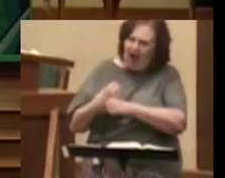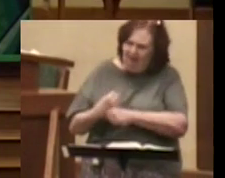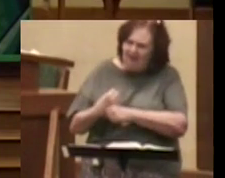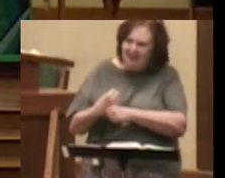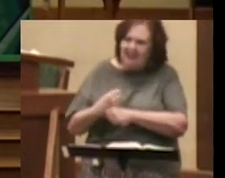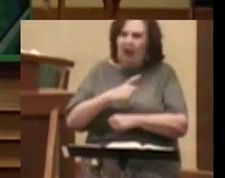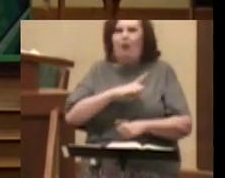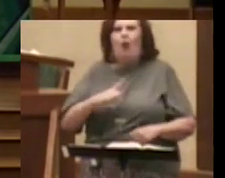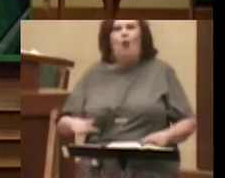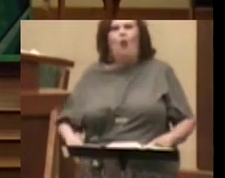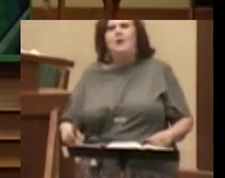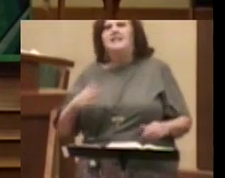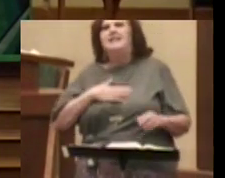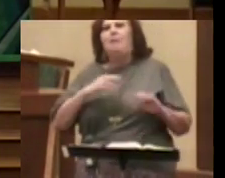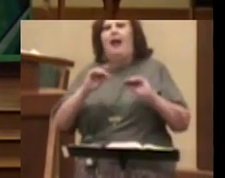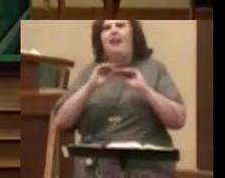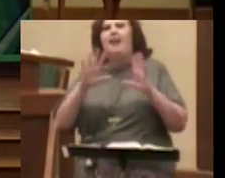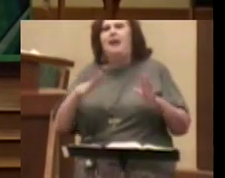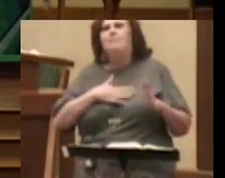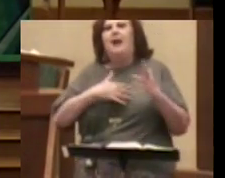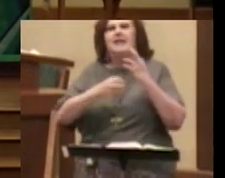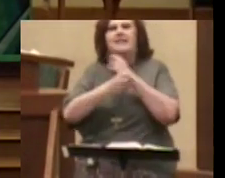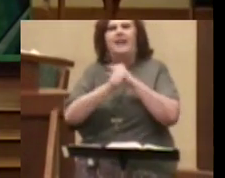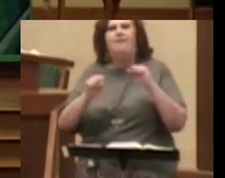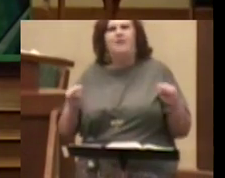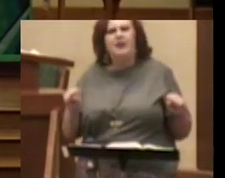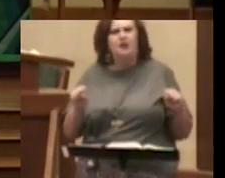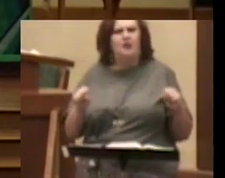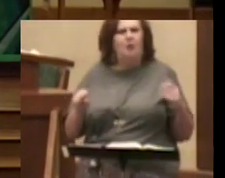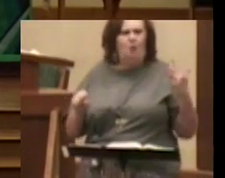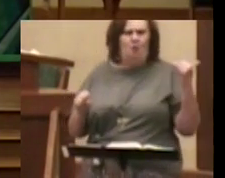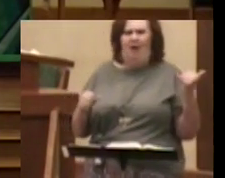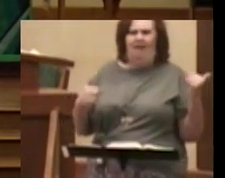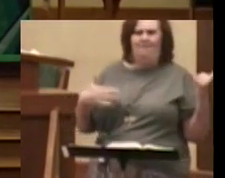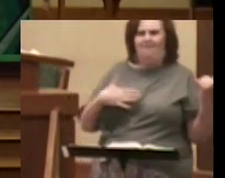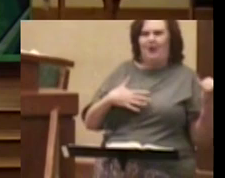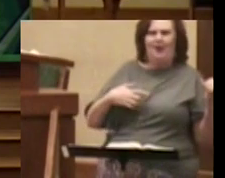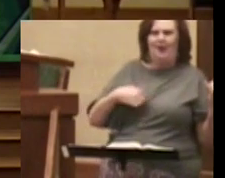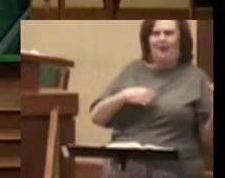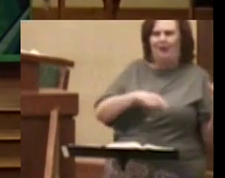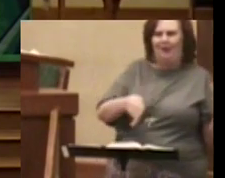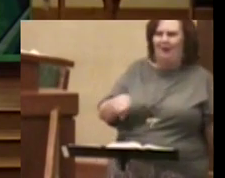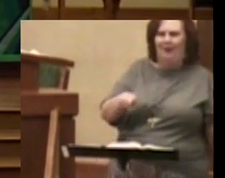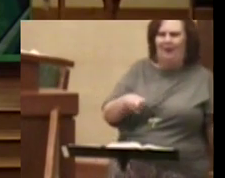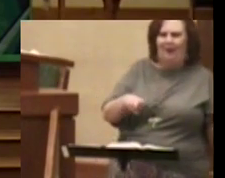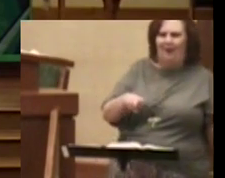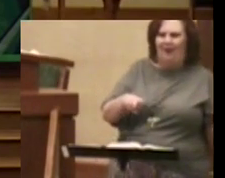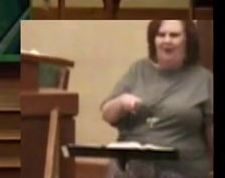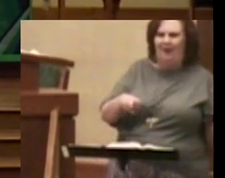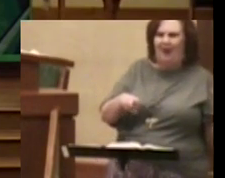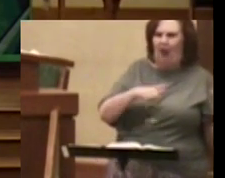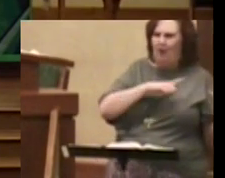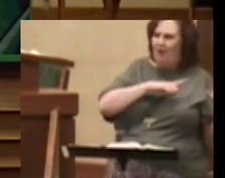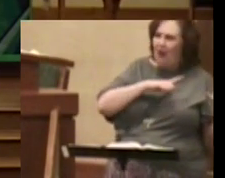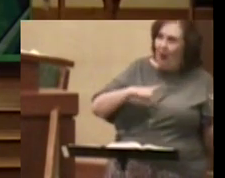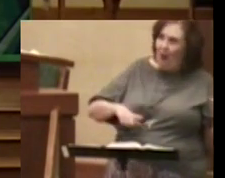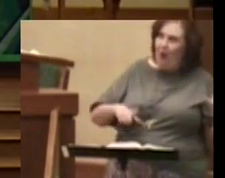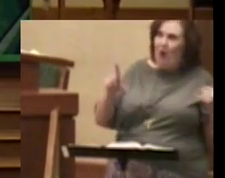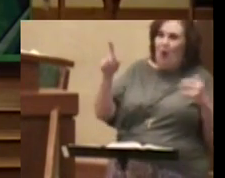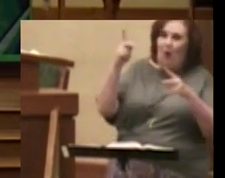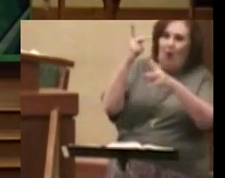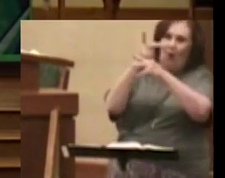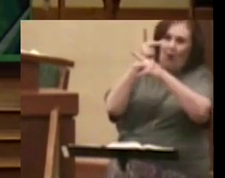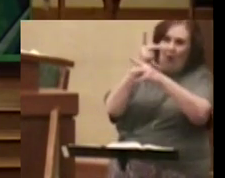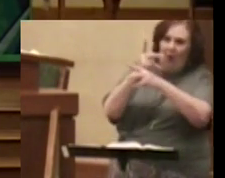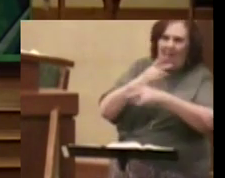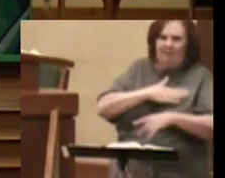Lord is my light and my salvation. Whom shall I fear? The Lord is the stronghold of my life. Of whom shall I